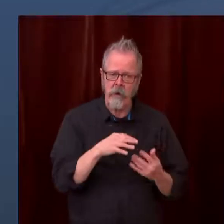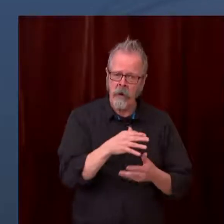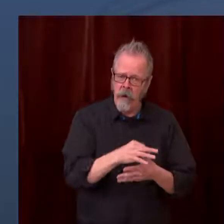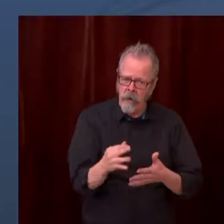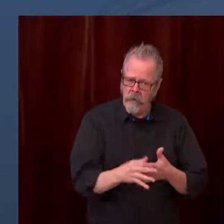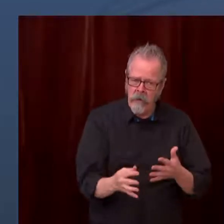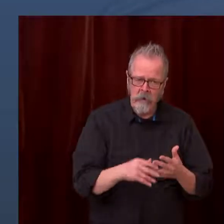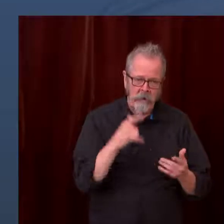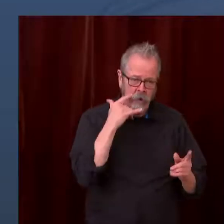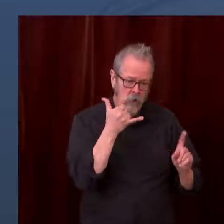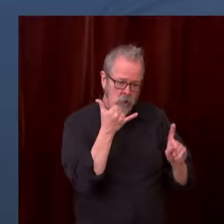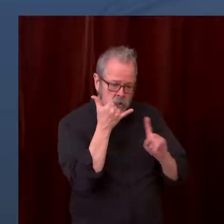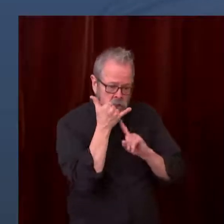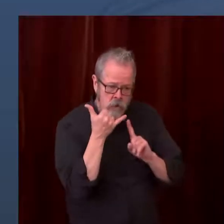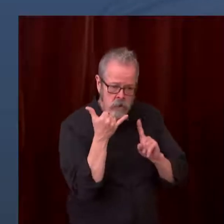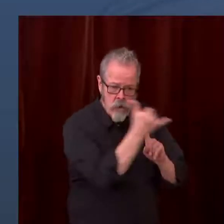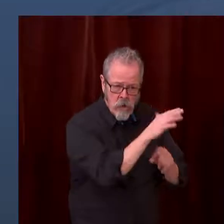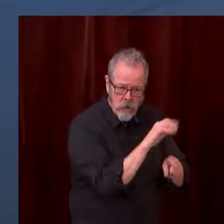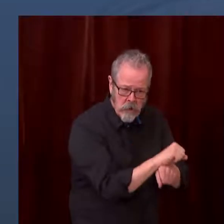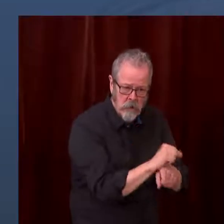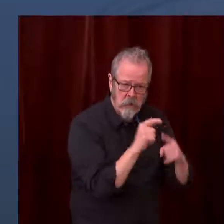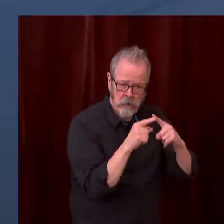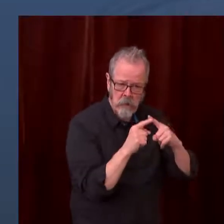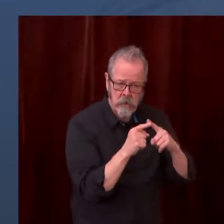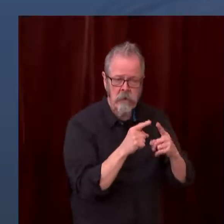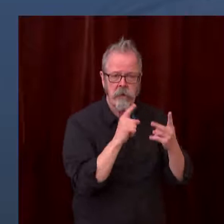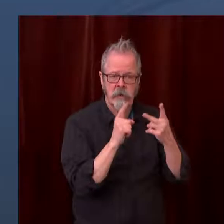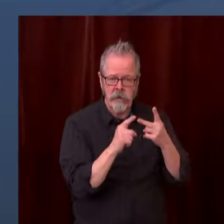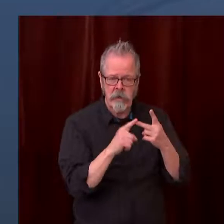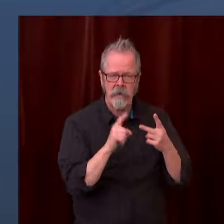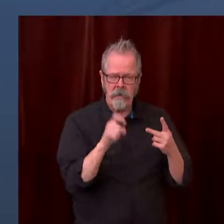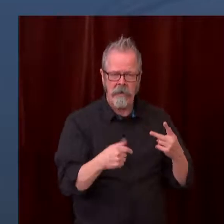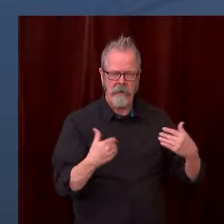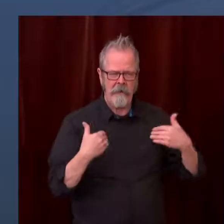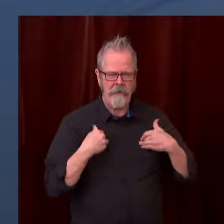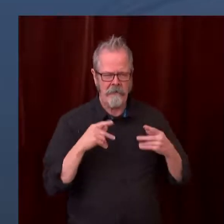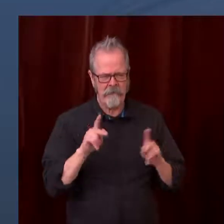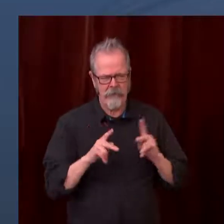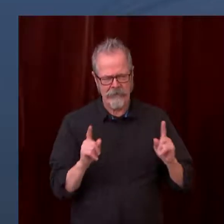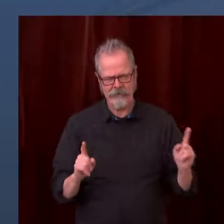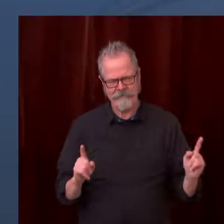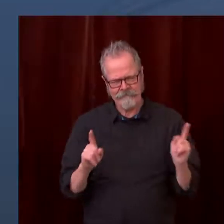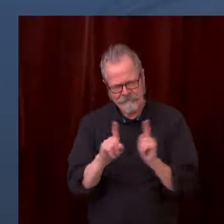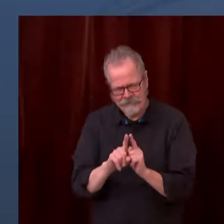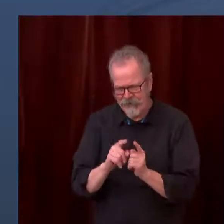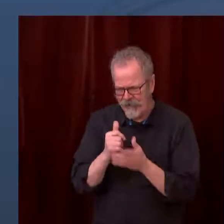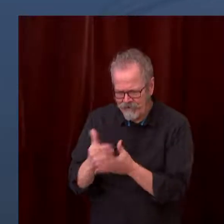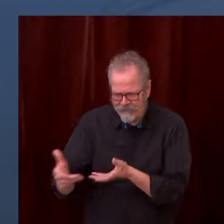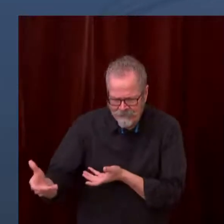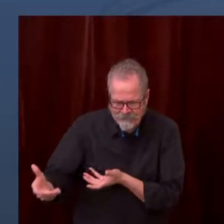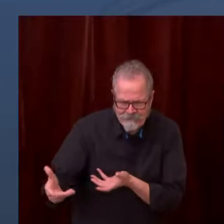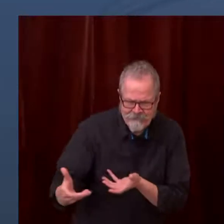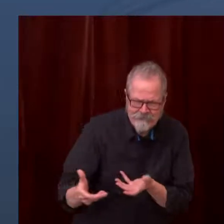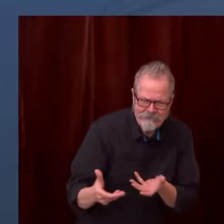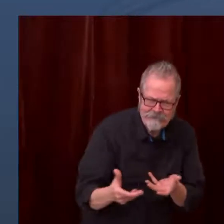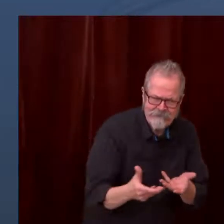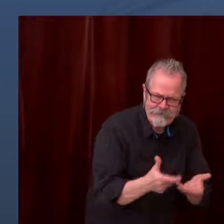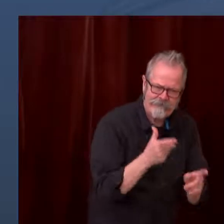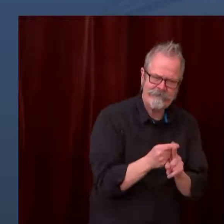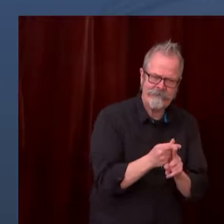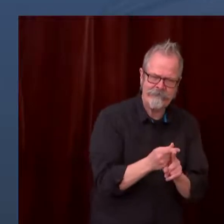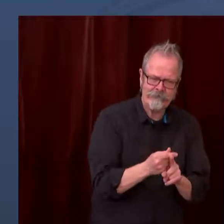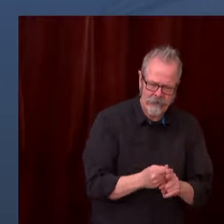group that's helping seniors navigate the system. We're also doing everything we can to make sure that we continue to emphasize